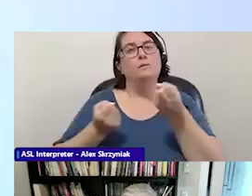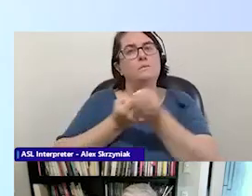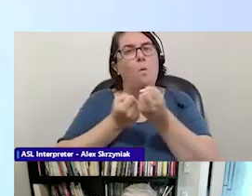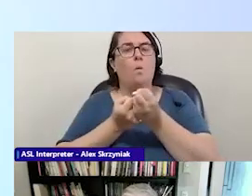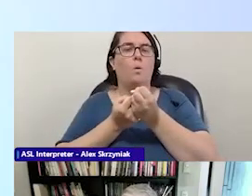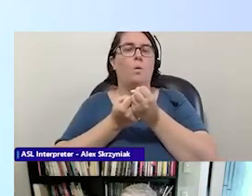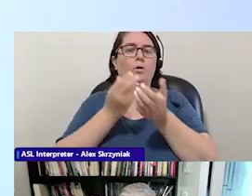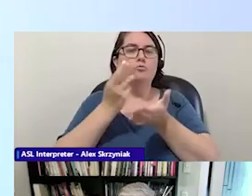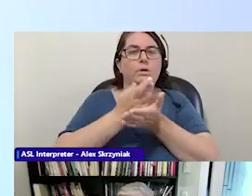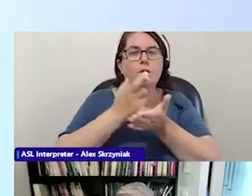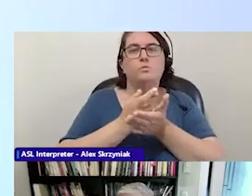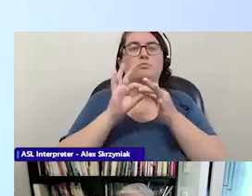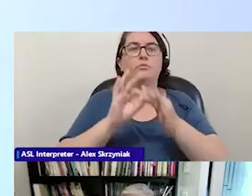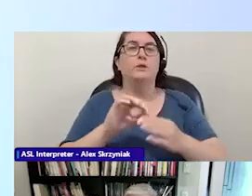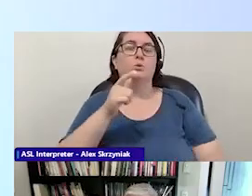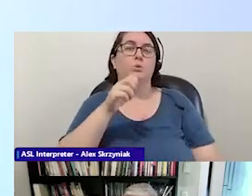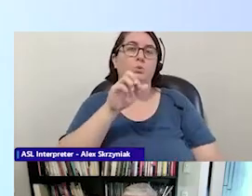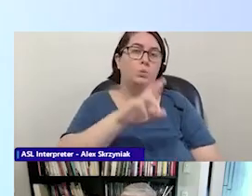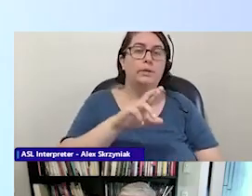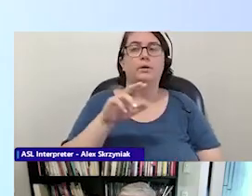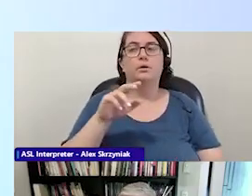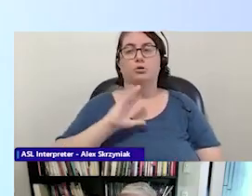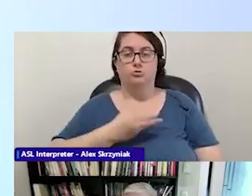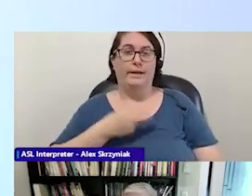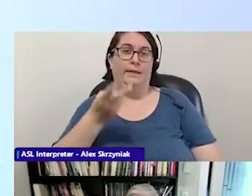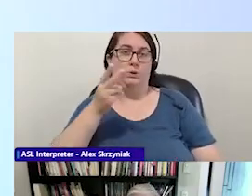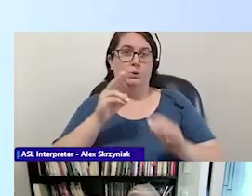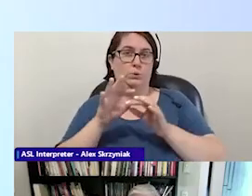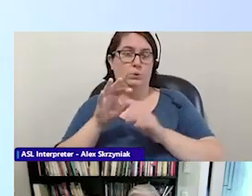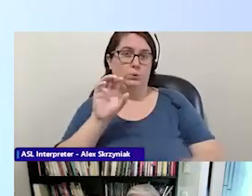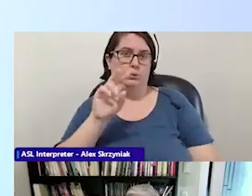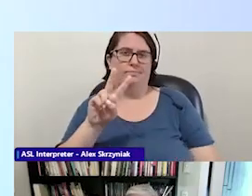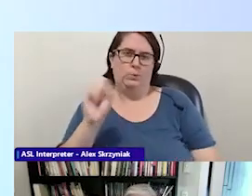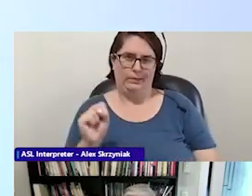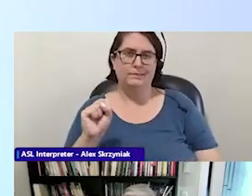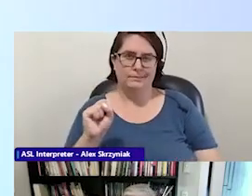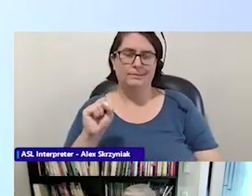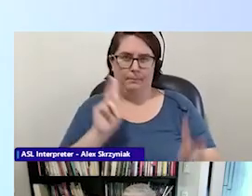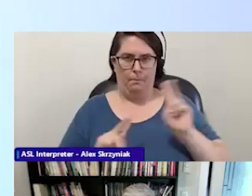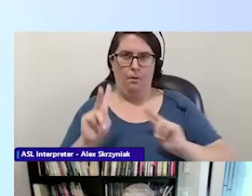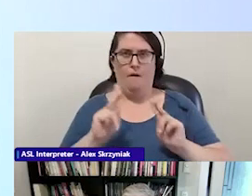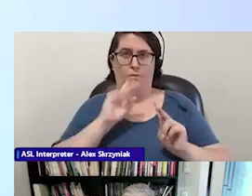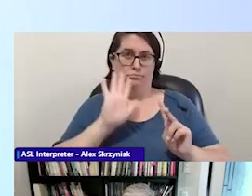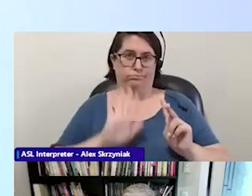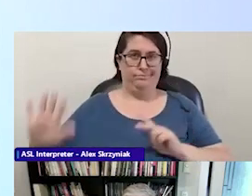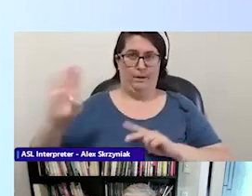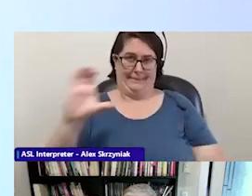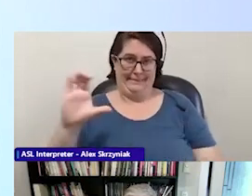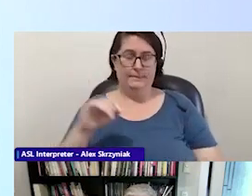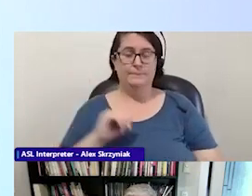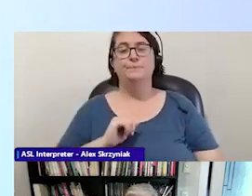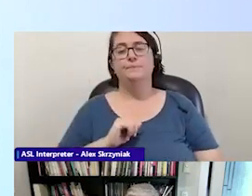resources for queer, trans, and two-spirit people across the province of British